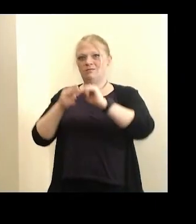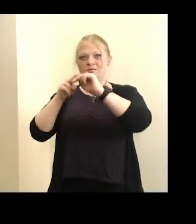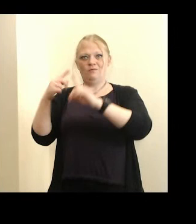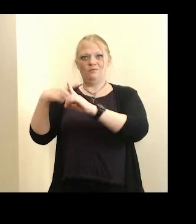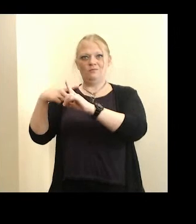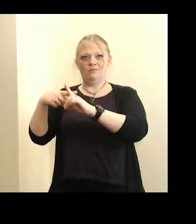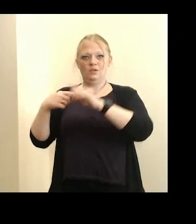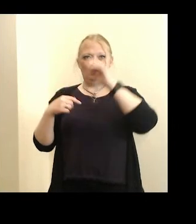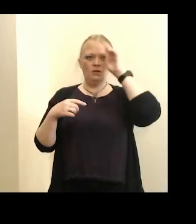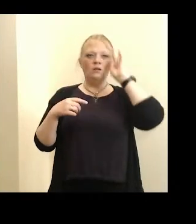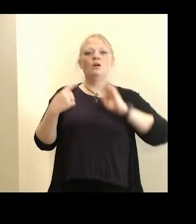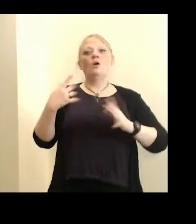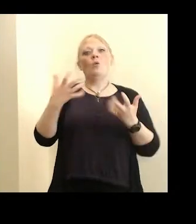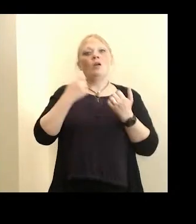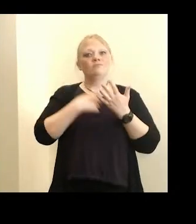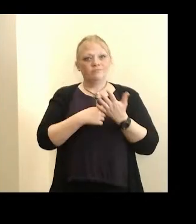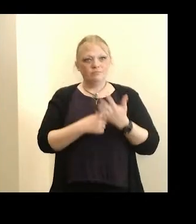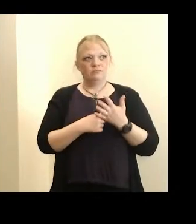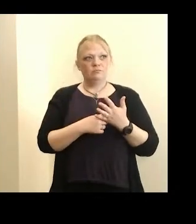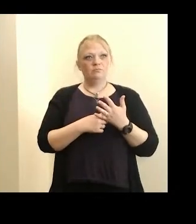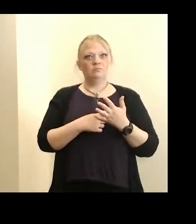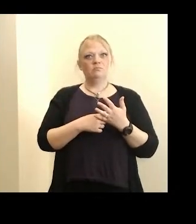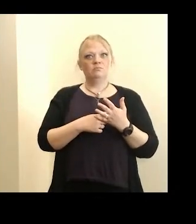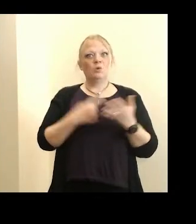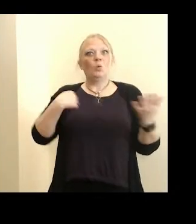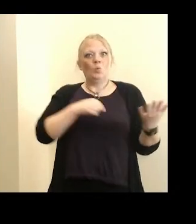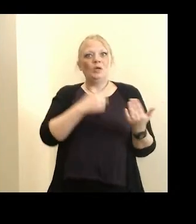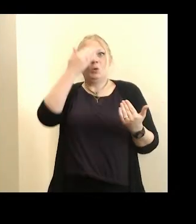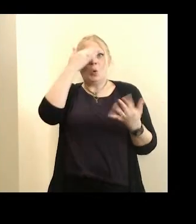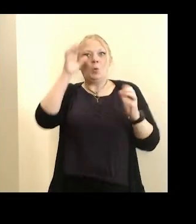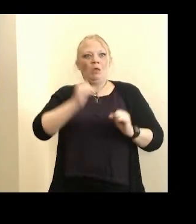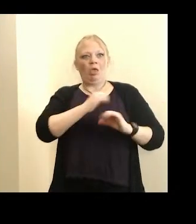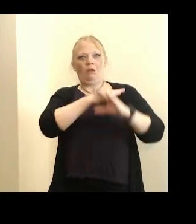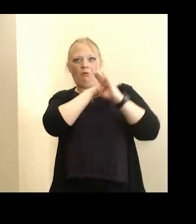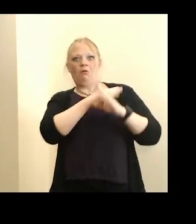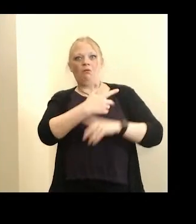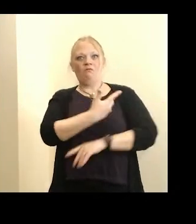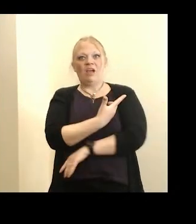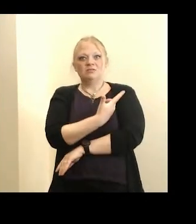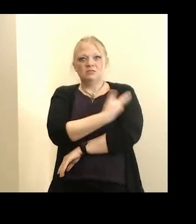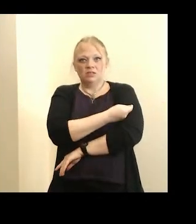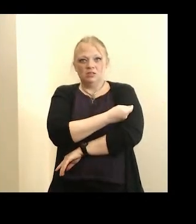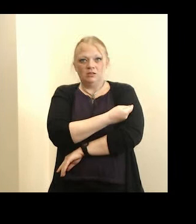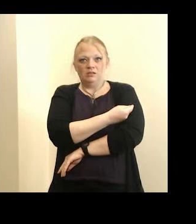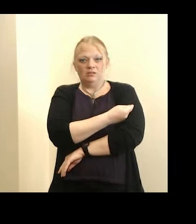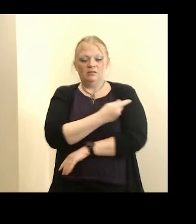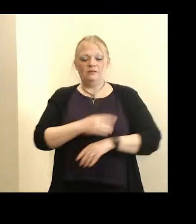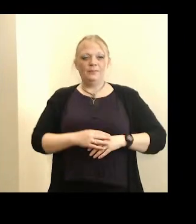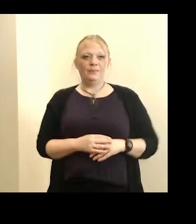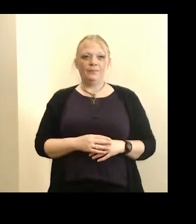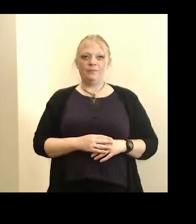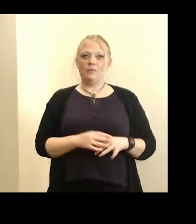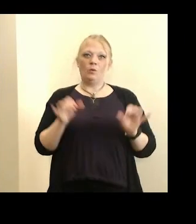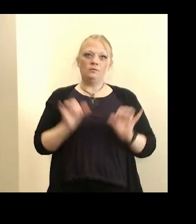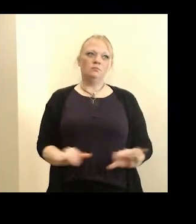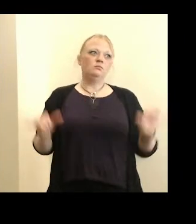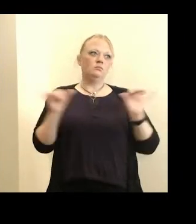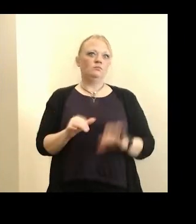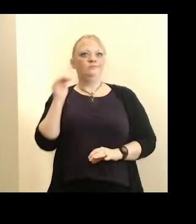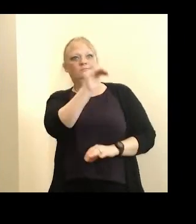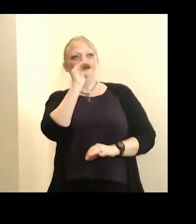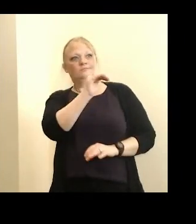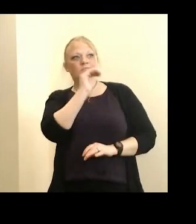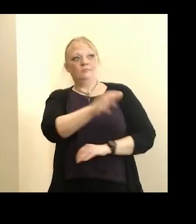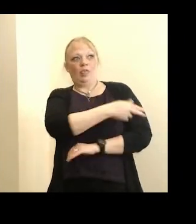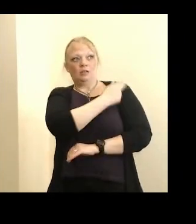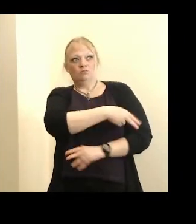talk about what we know can prevent this. That's vaccines. We have continually been asking the hospitals for